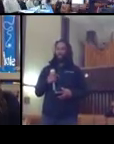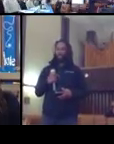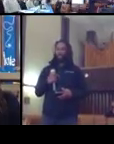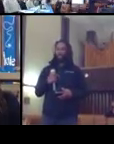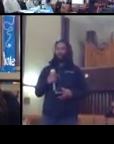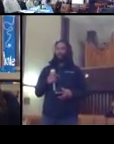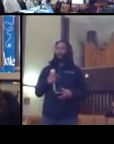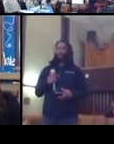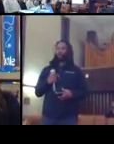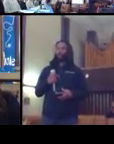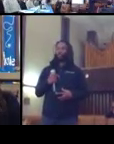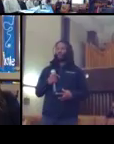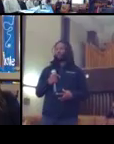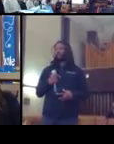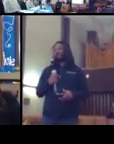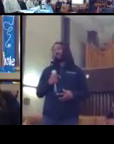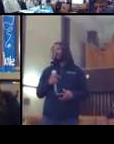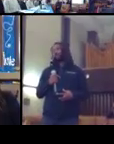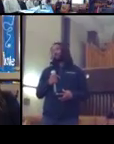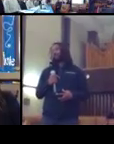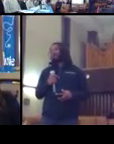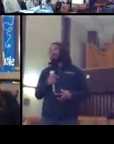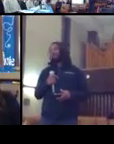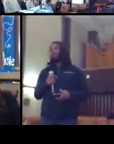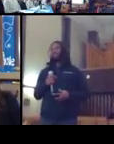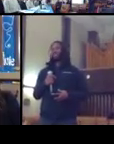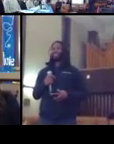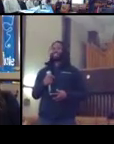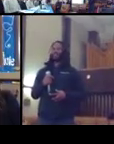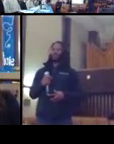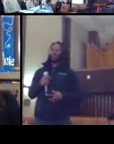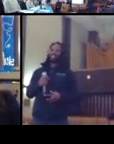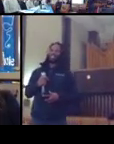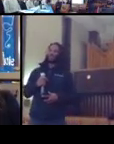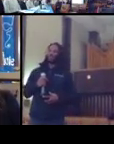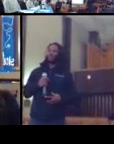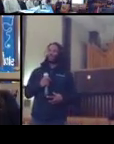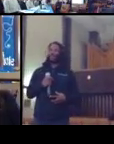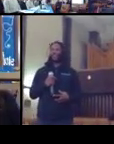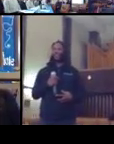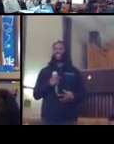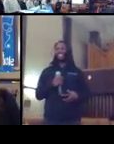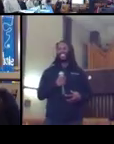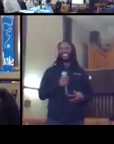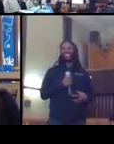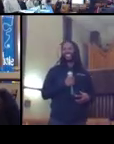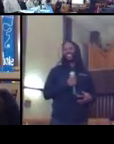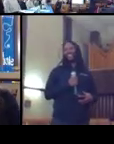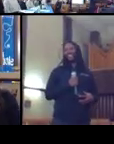a growing up in this neighborhood, I really wasn't impressed. I was always in